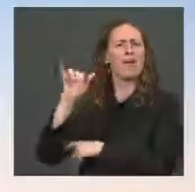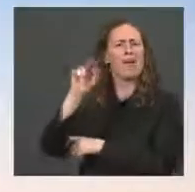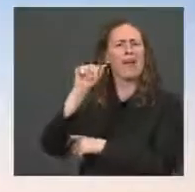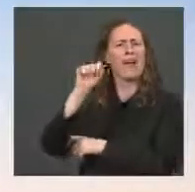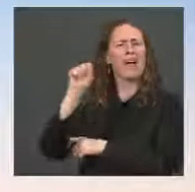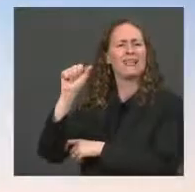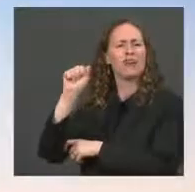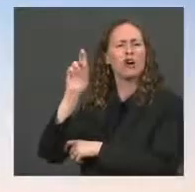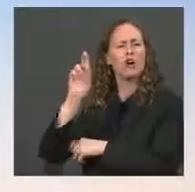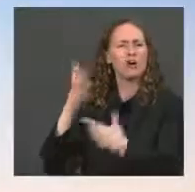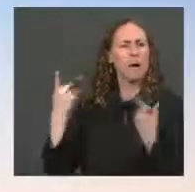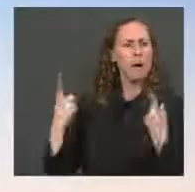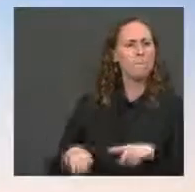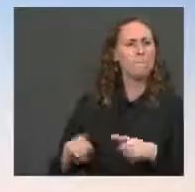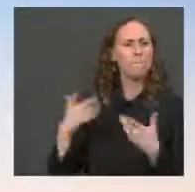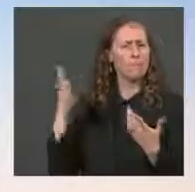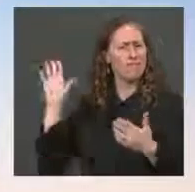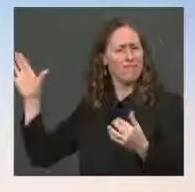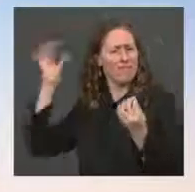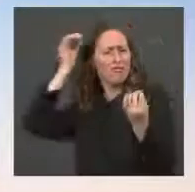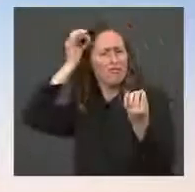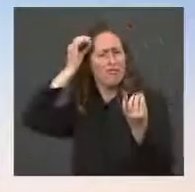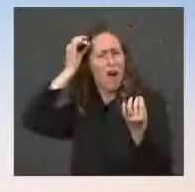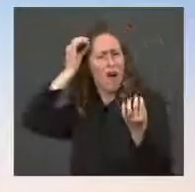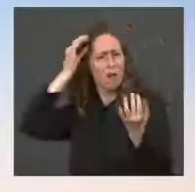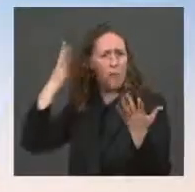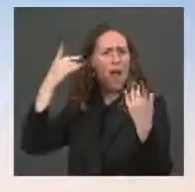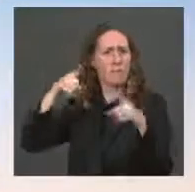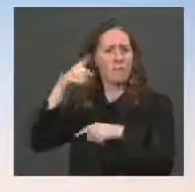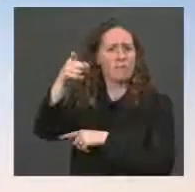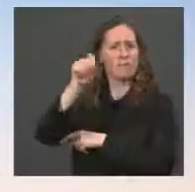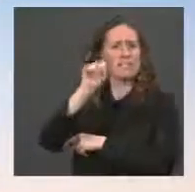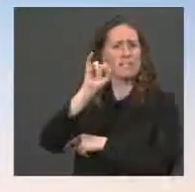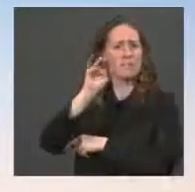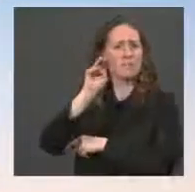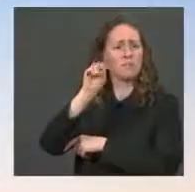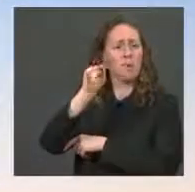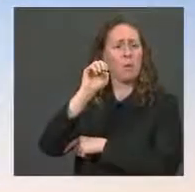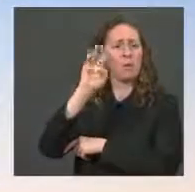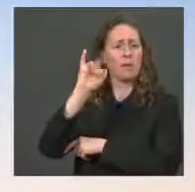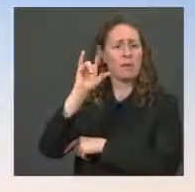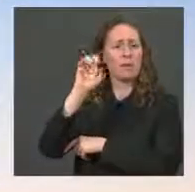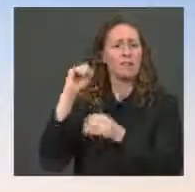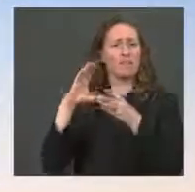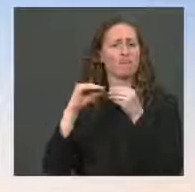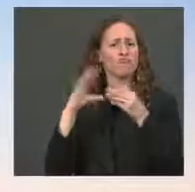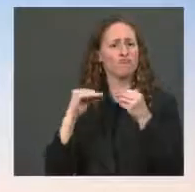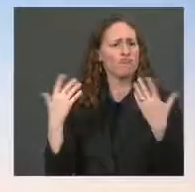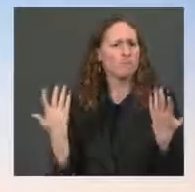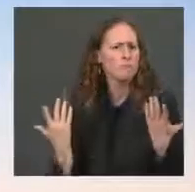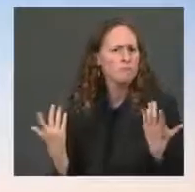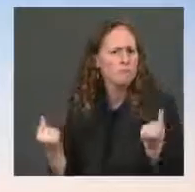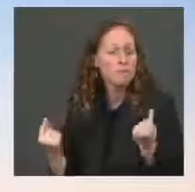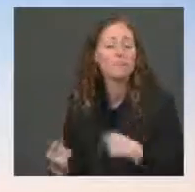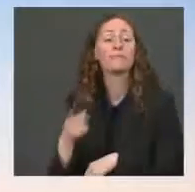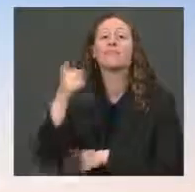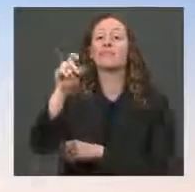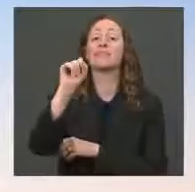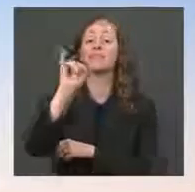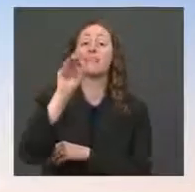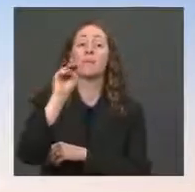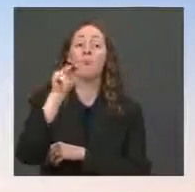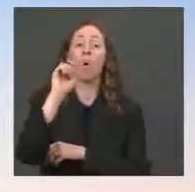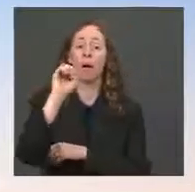reaction to what Simone Biles said to Congress today? Well, I would say her testimony was incredibly powerful. Allie Reisman's was